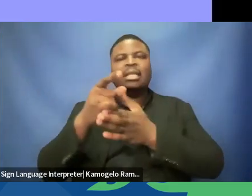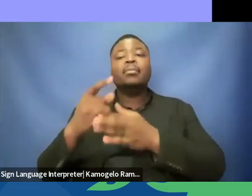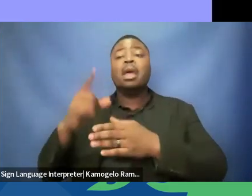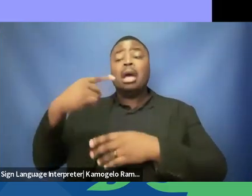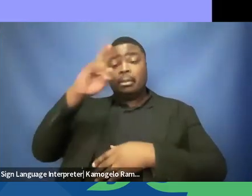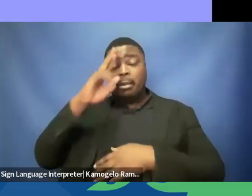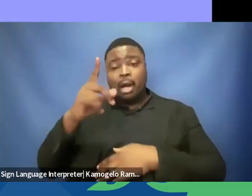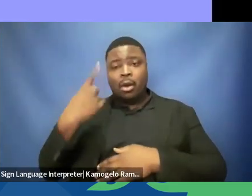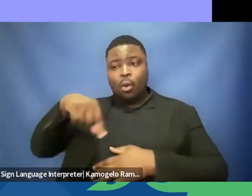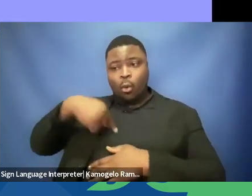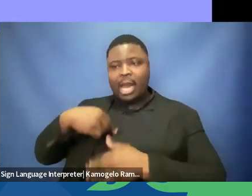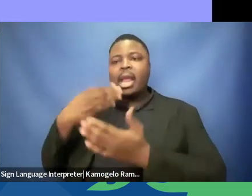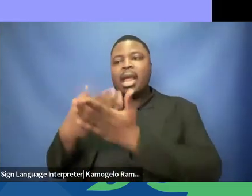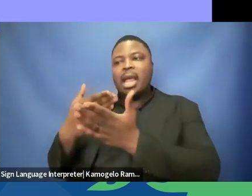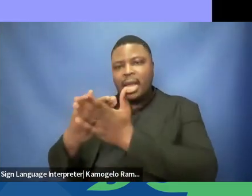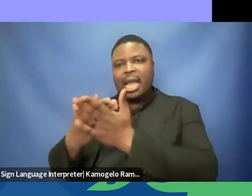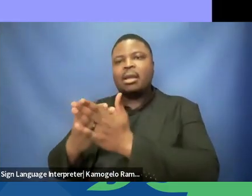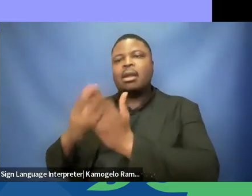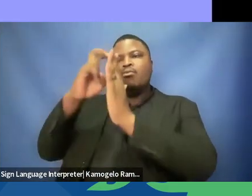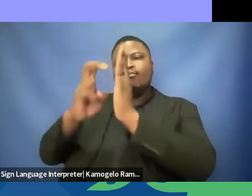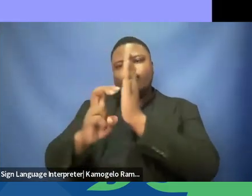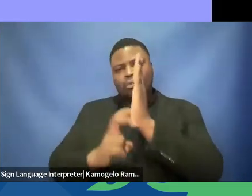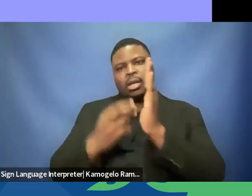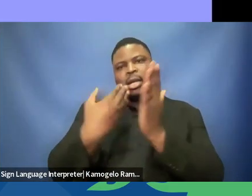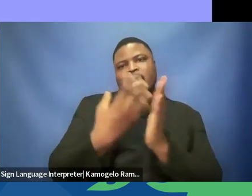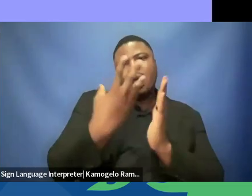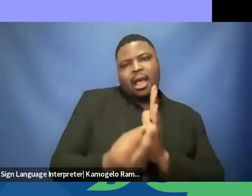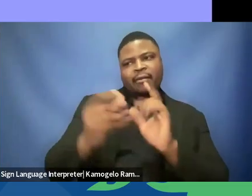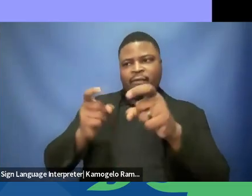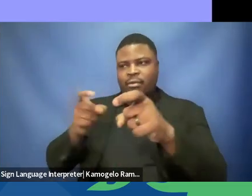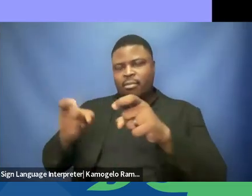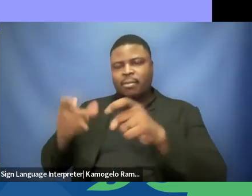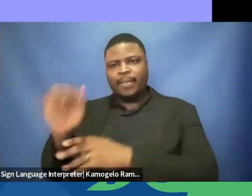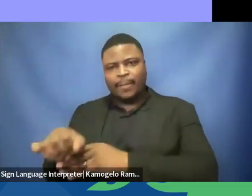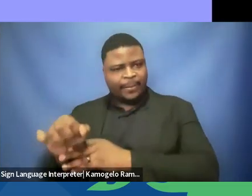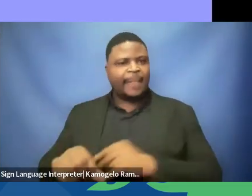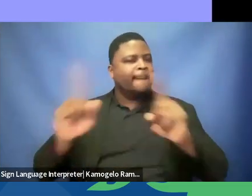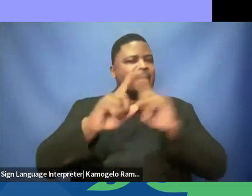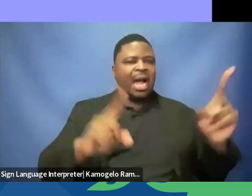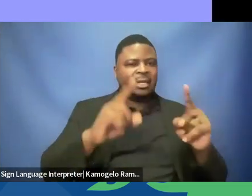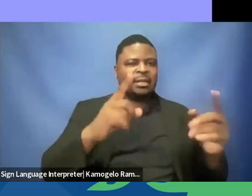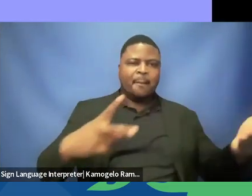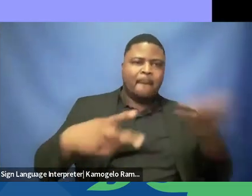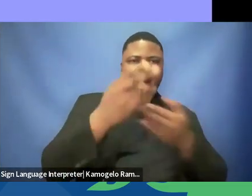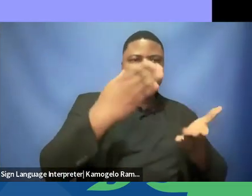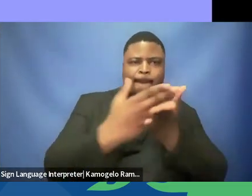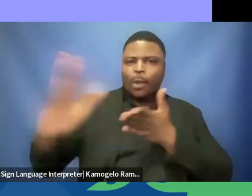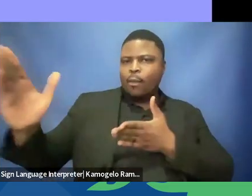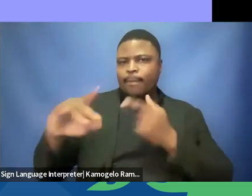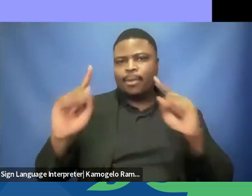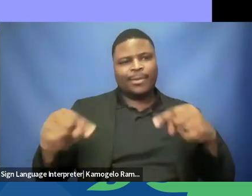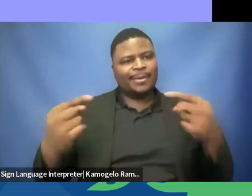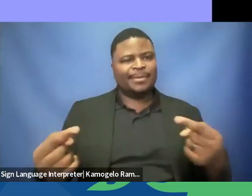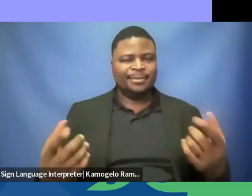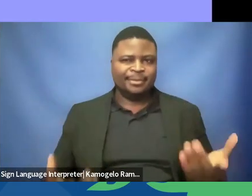cannot totally ban it. So there are regulation measures that were put in place.